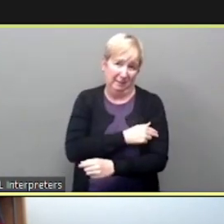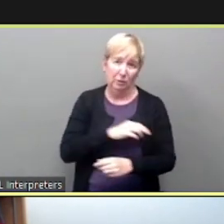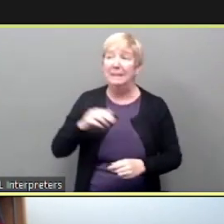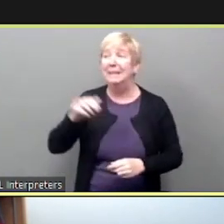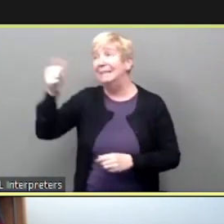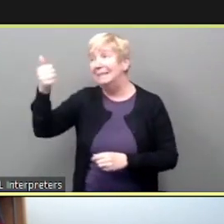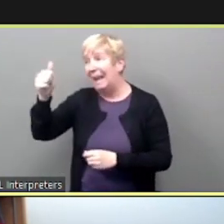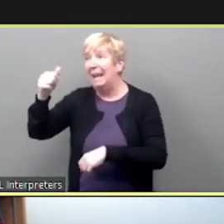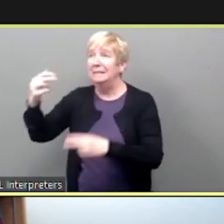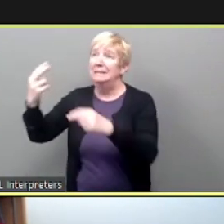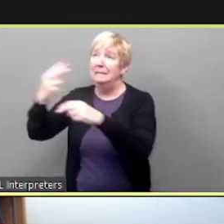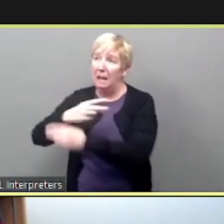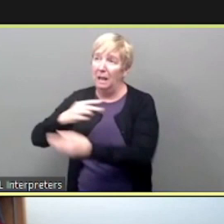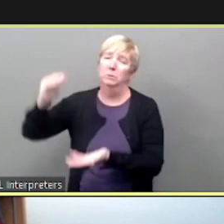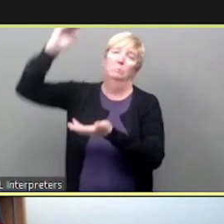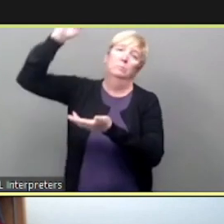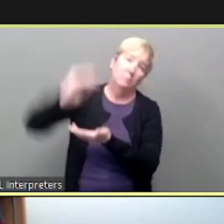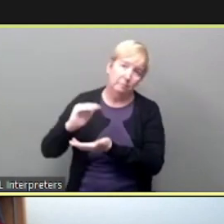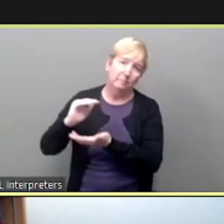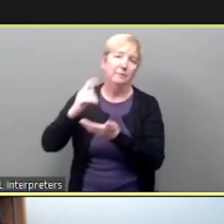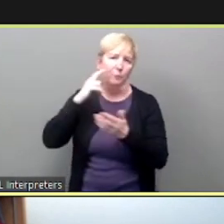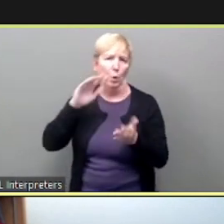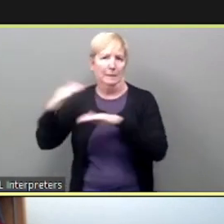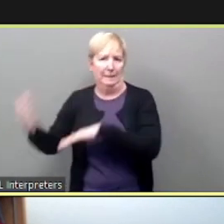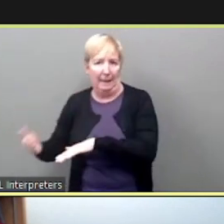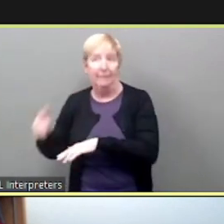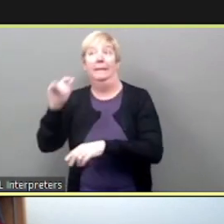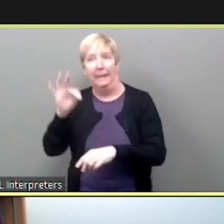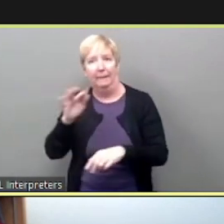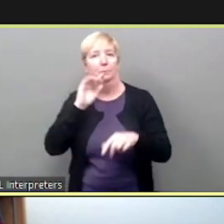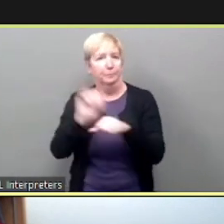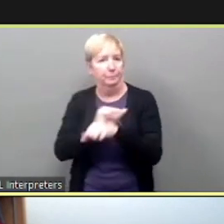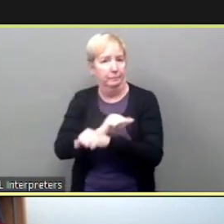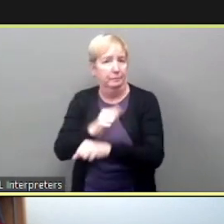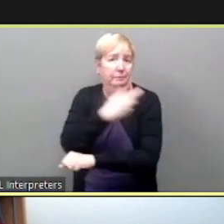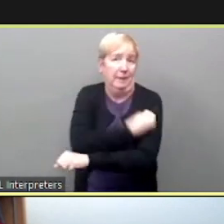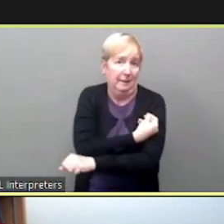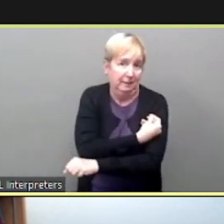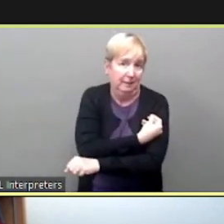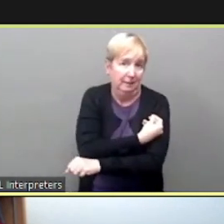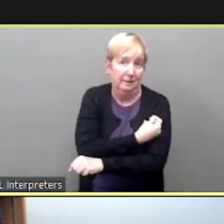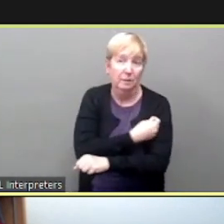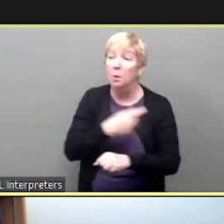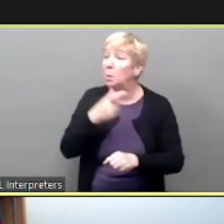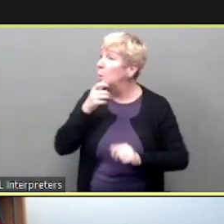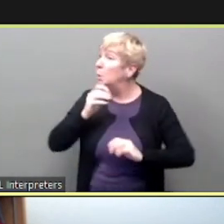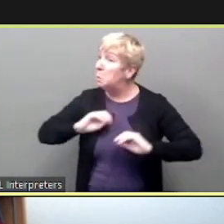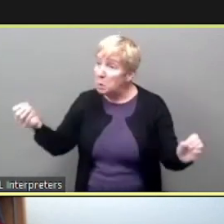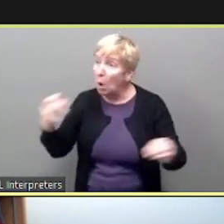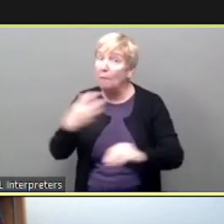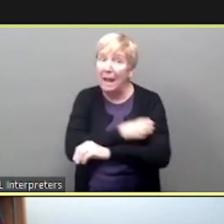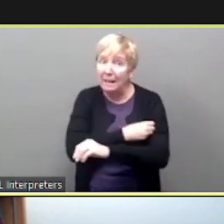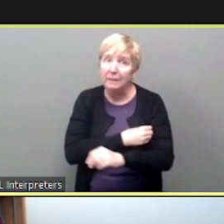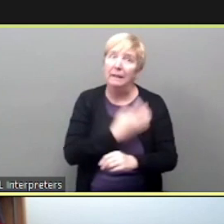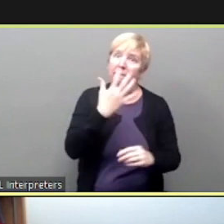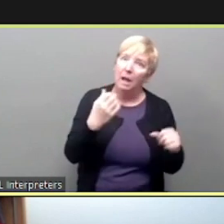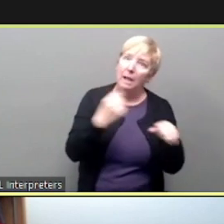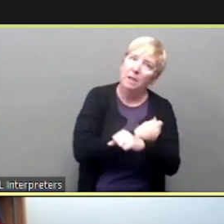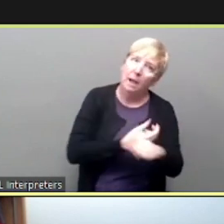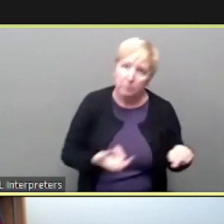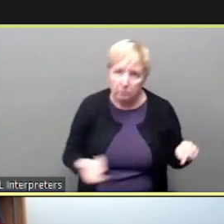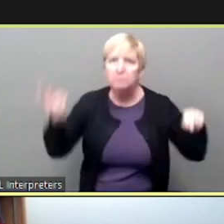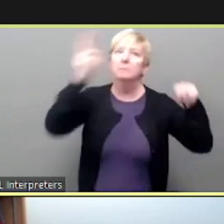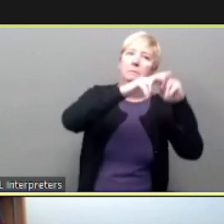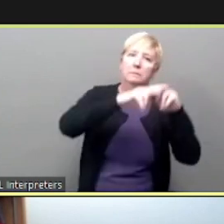times reduction of risk for death among those vaccinated. The other take-home message is that this looked at